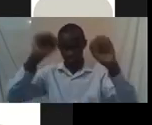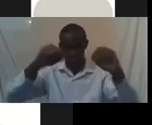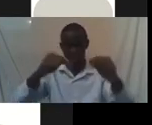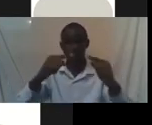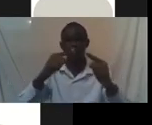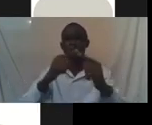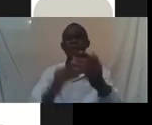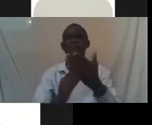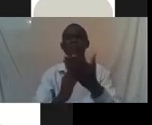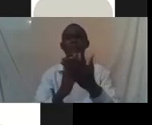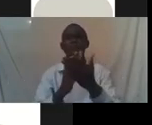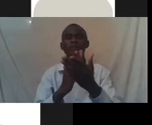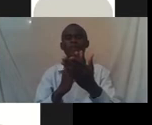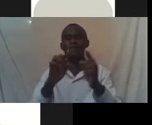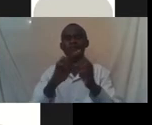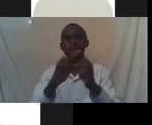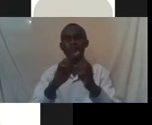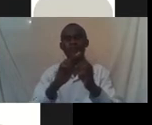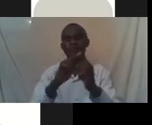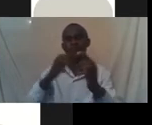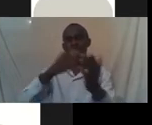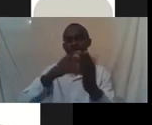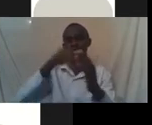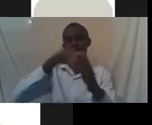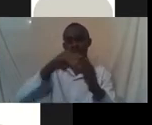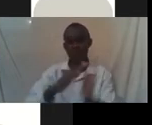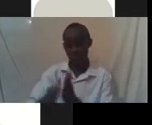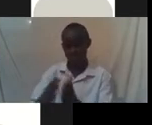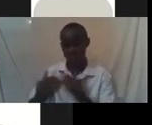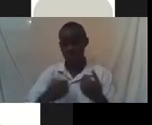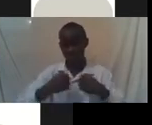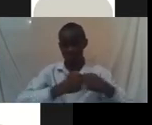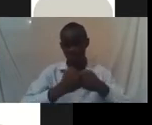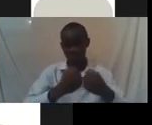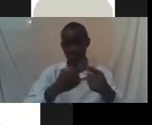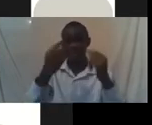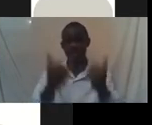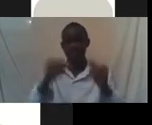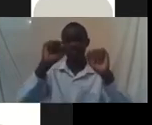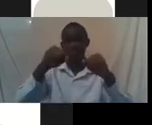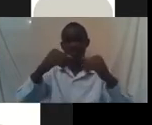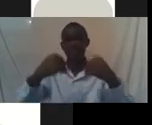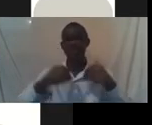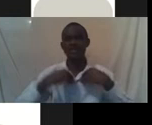influence the process? Because we know that it's had previous challenges, but now maybe there could be a window that's opening.